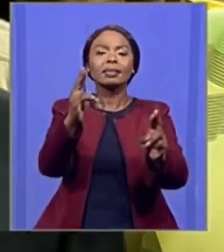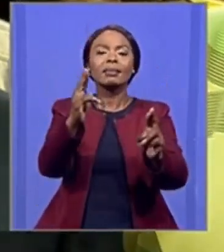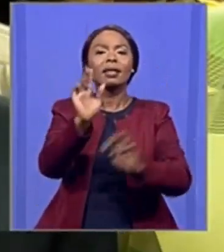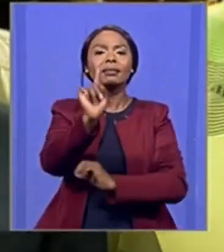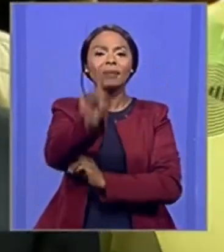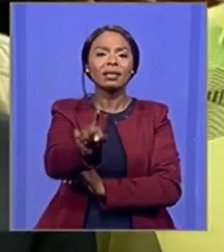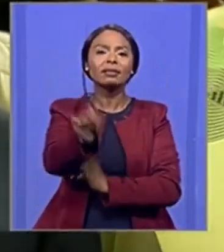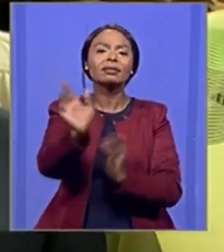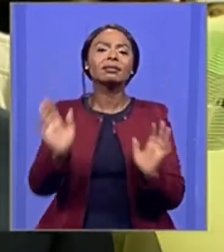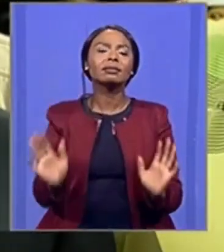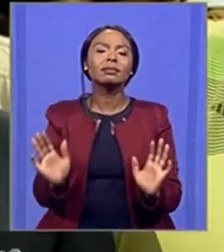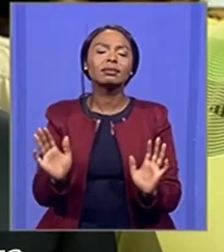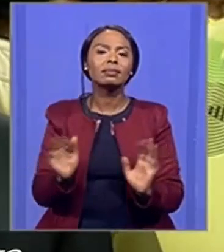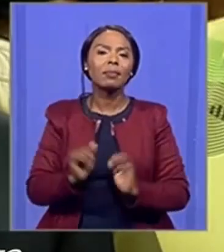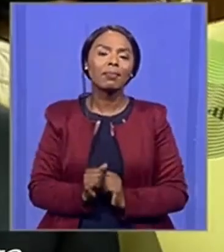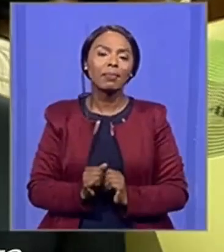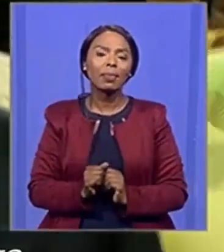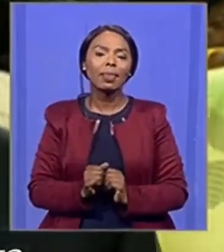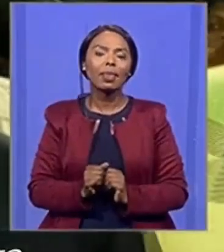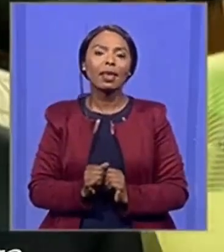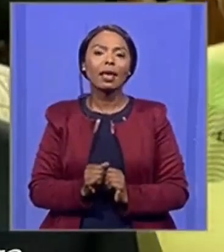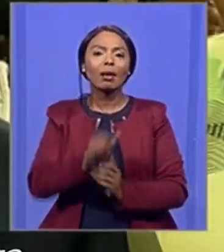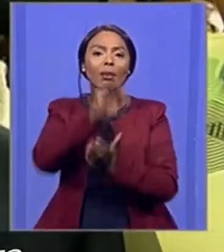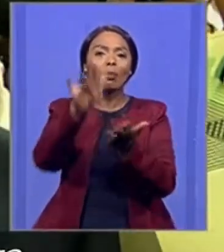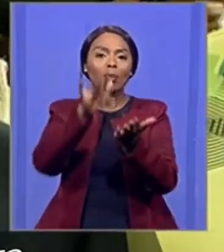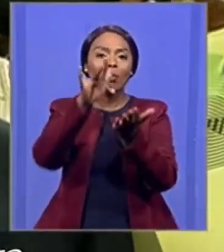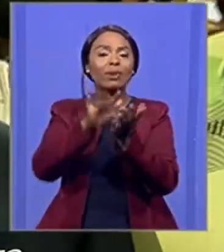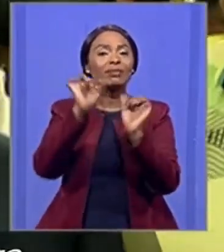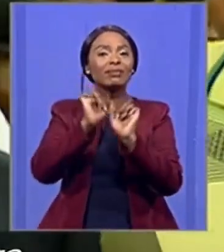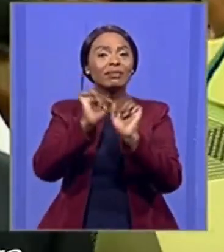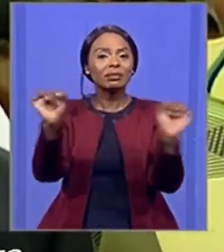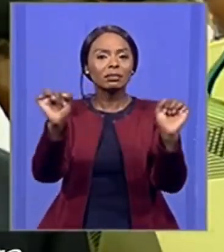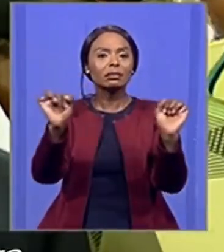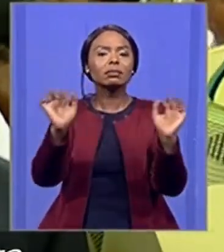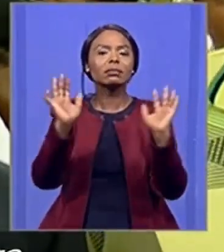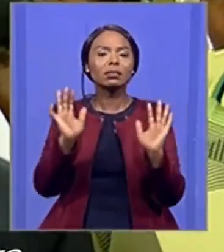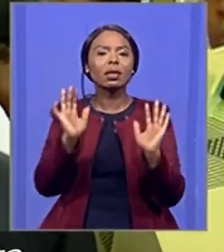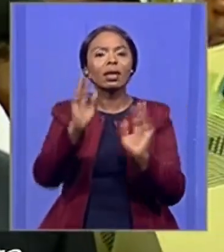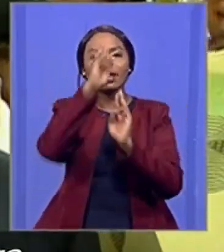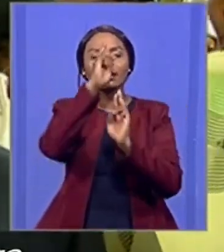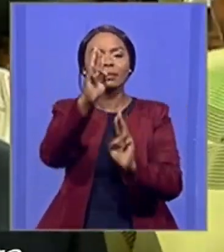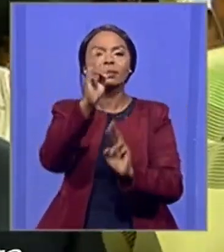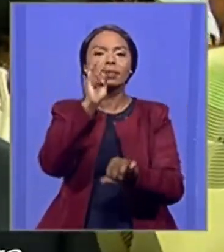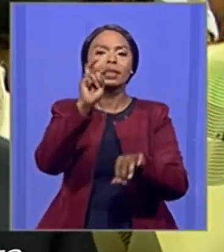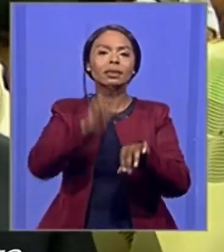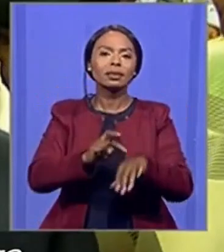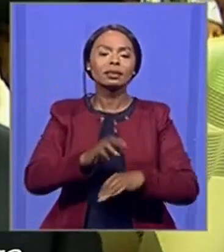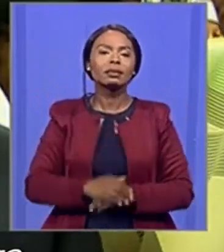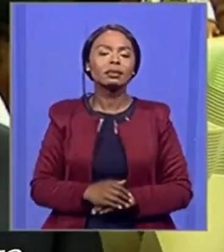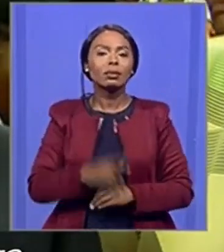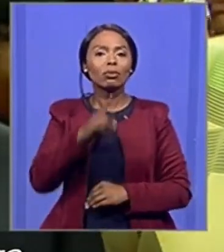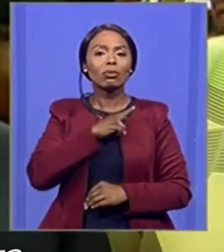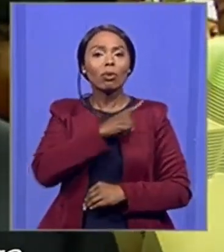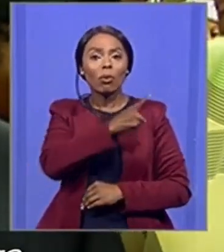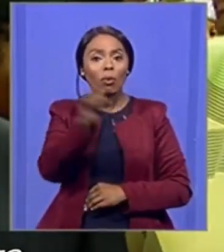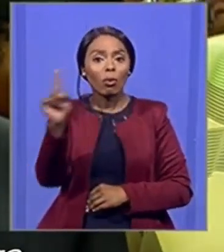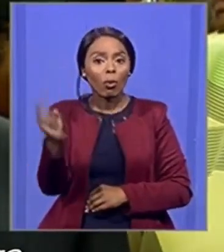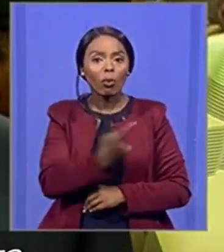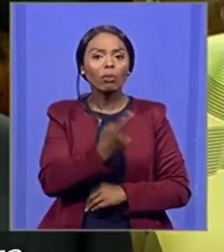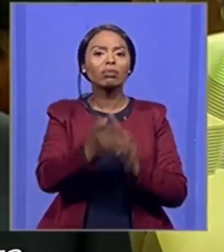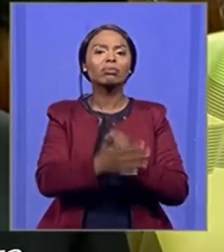and the position that is due to them to be the arbiters of